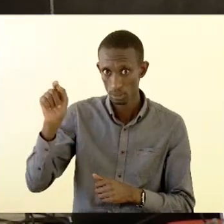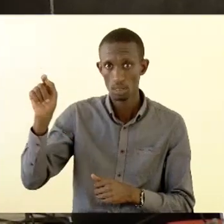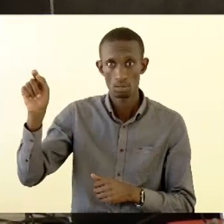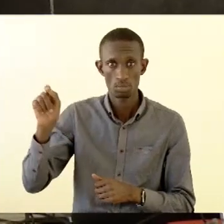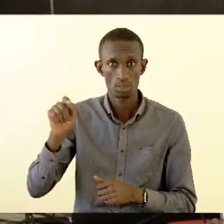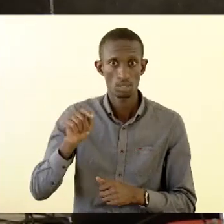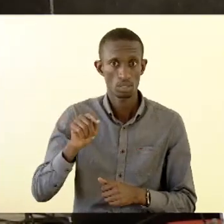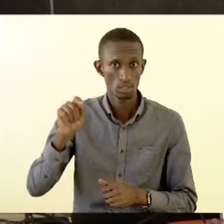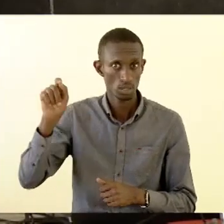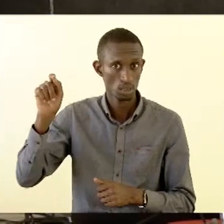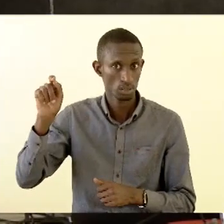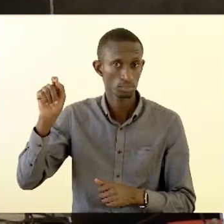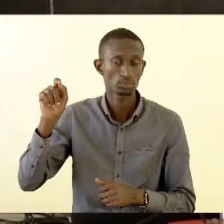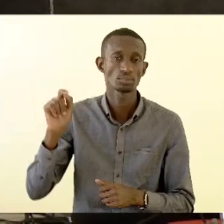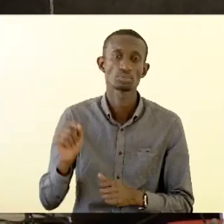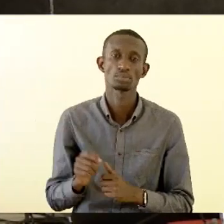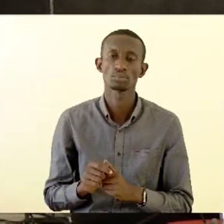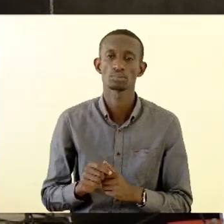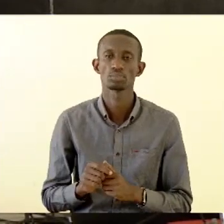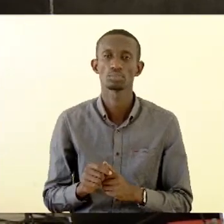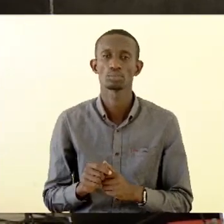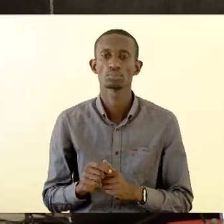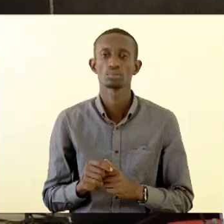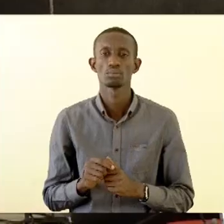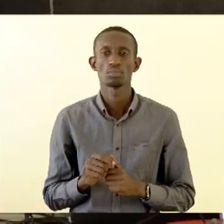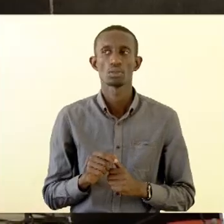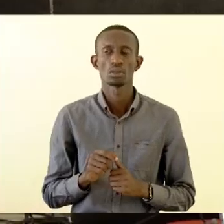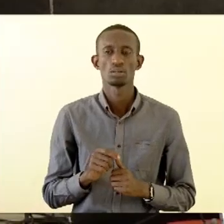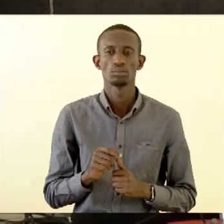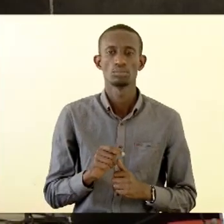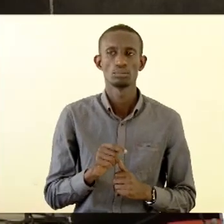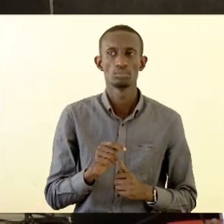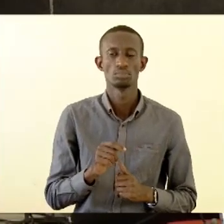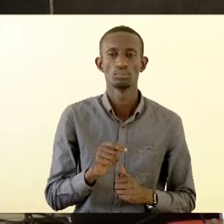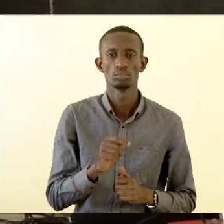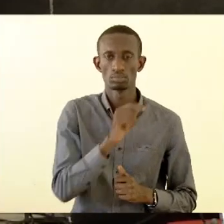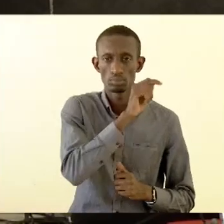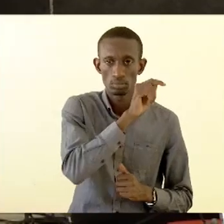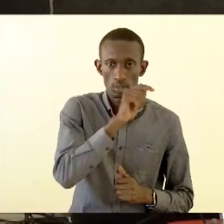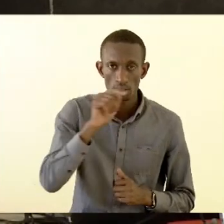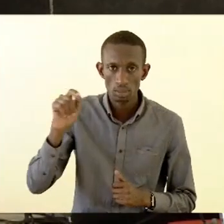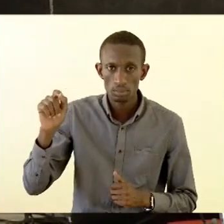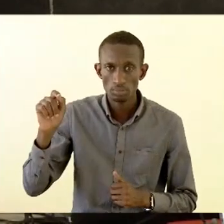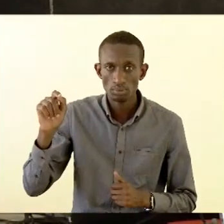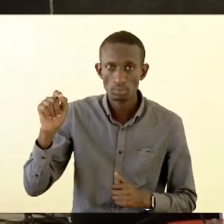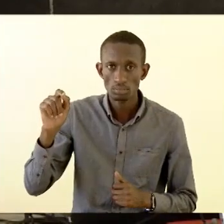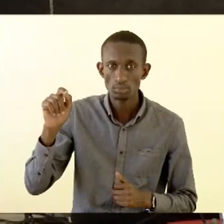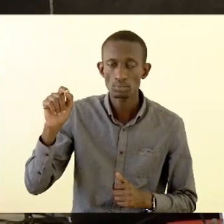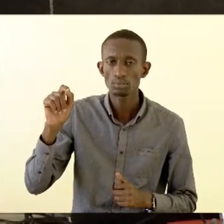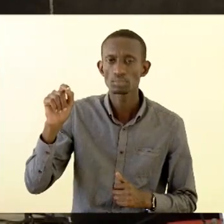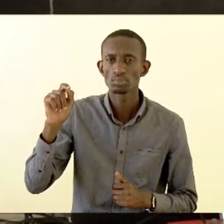we have. So it is always A, X, Z. A is mass number,